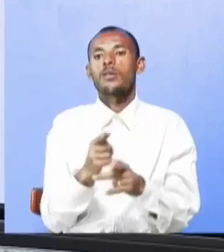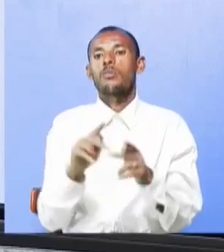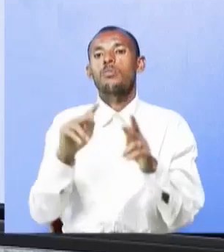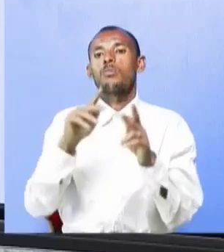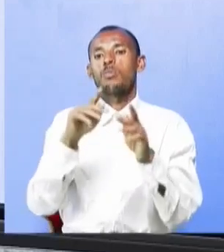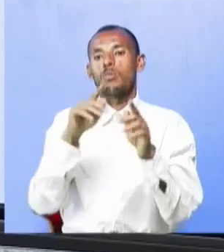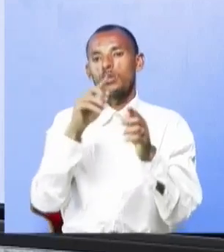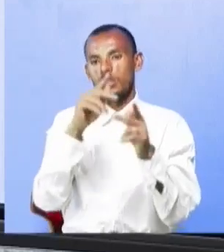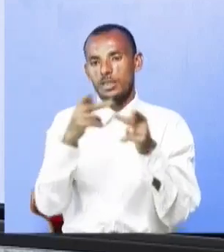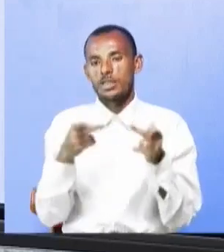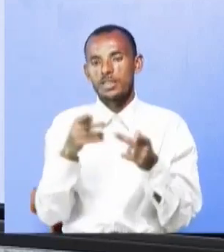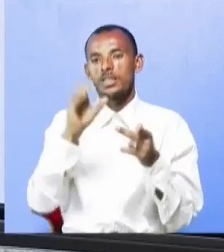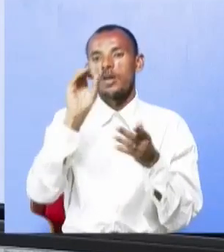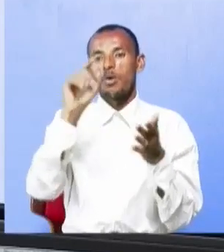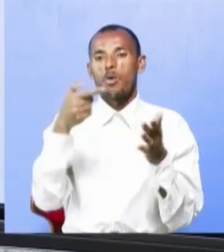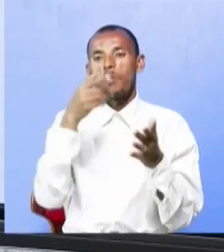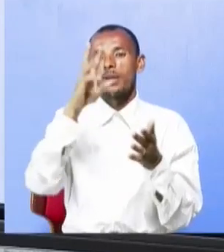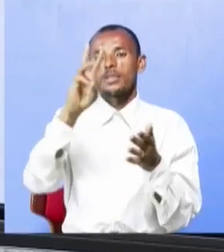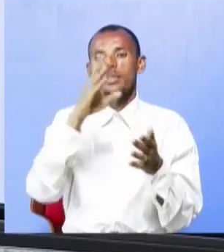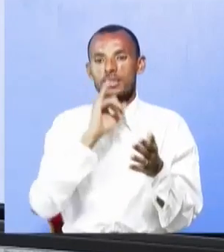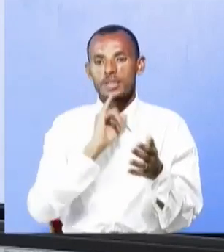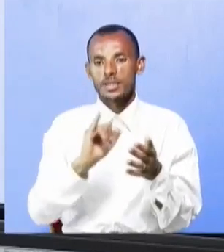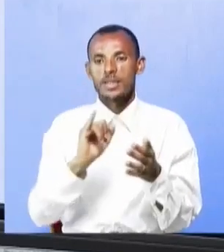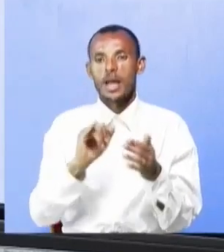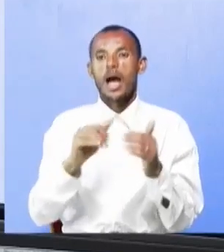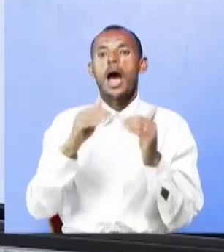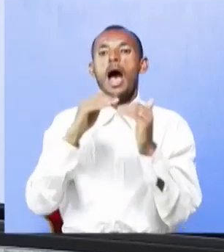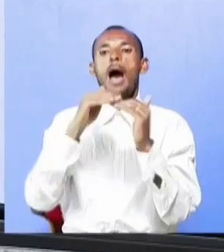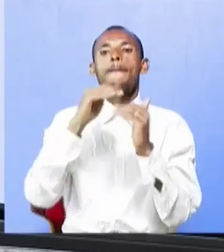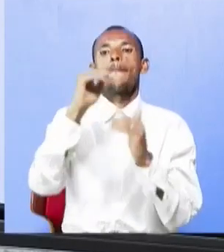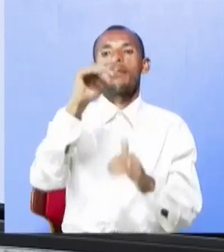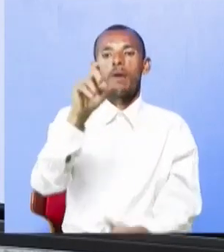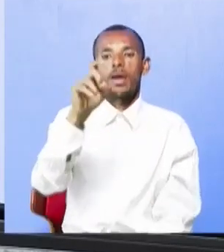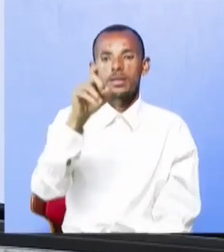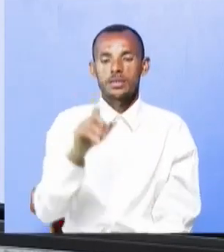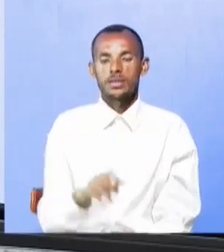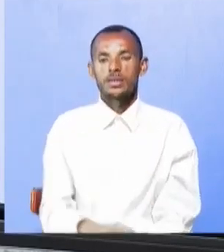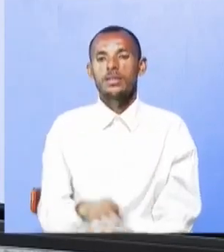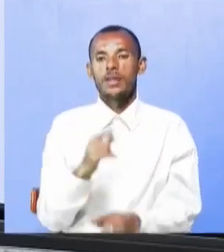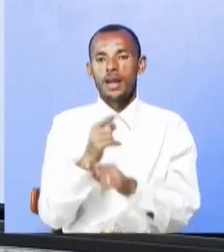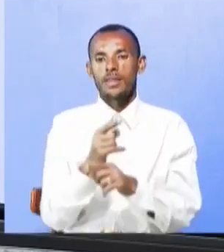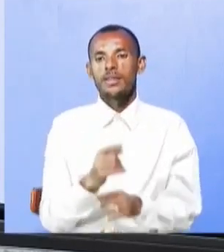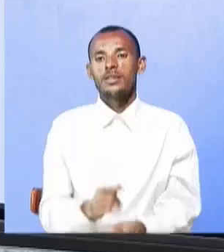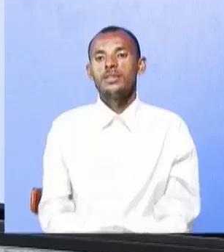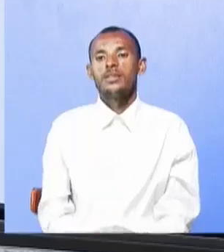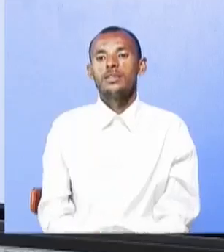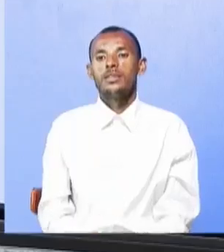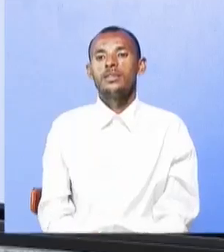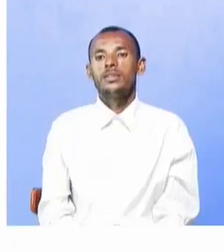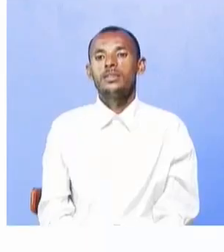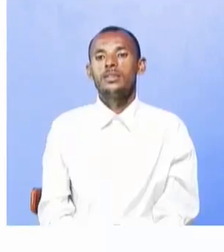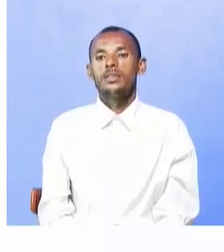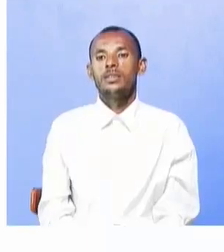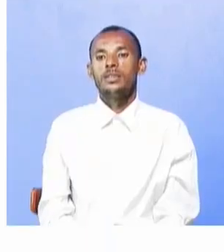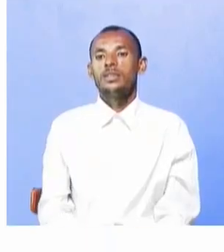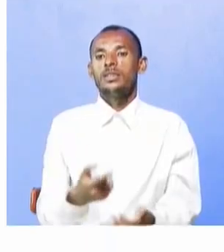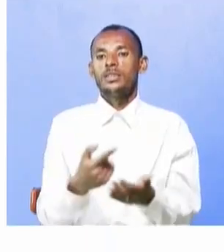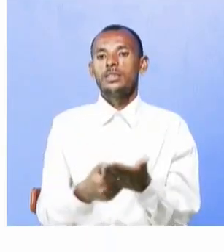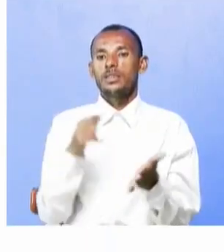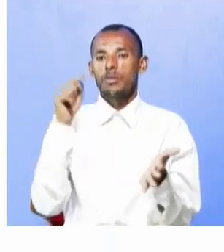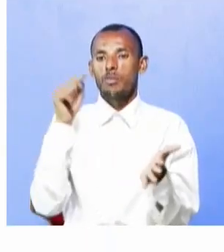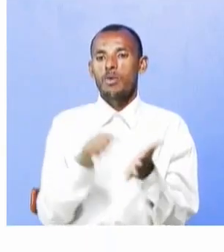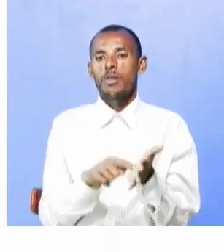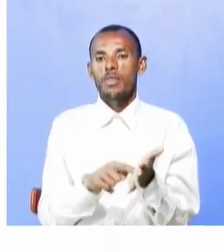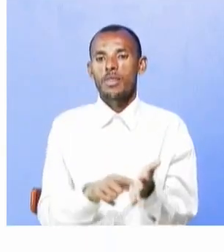that 0.6 is above the x-axis, right? So say this point is